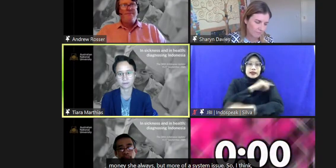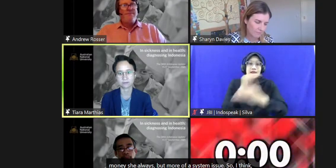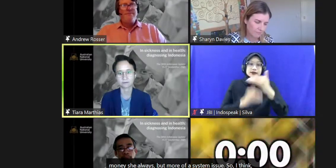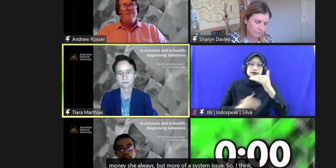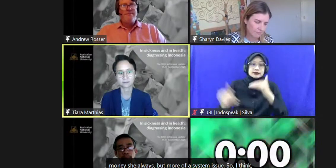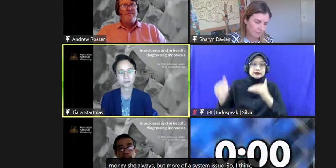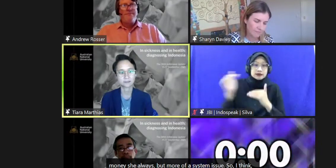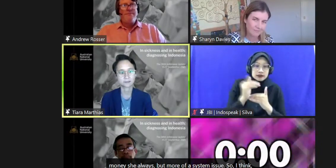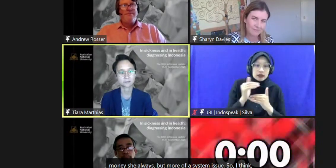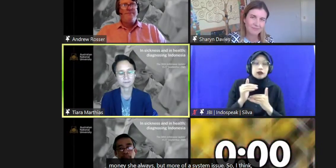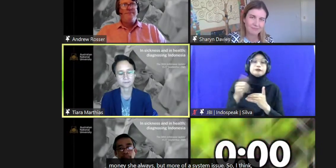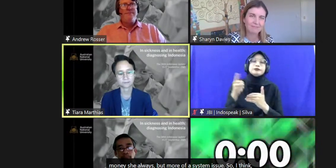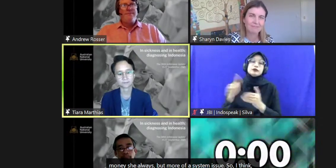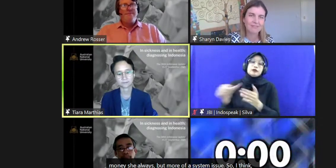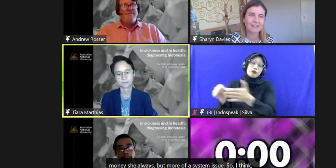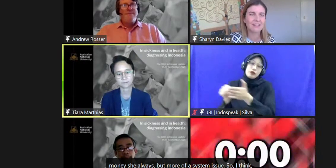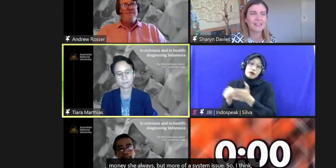go for it.